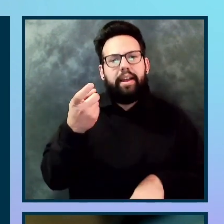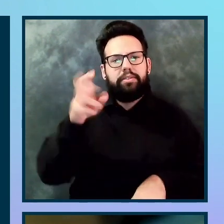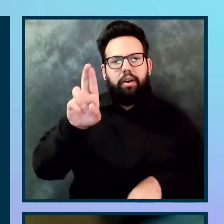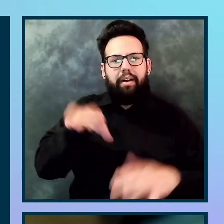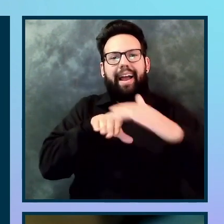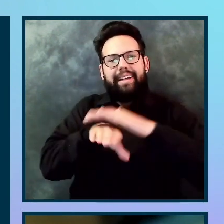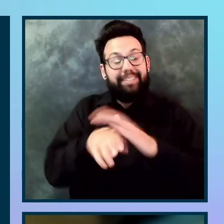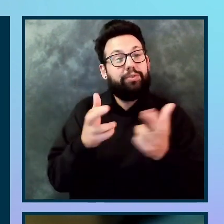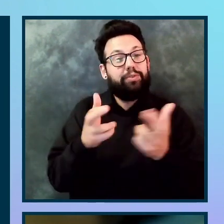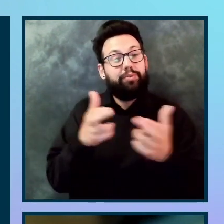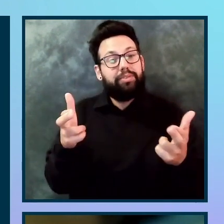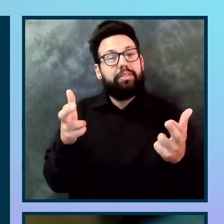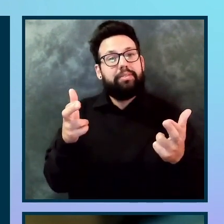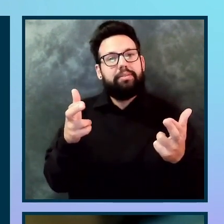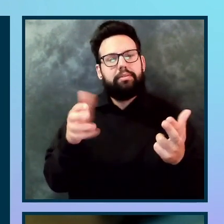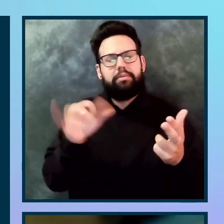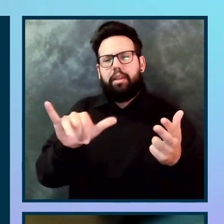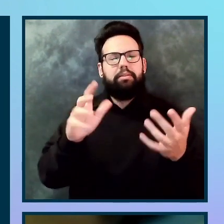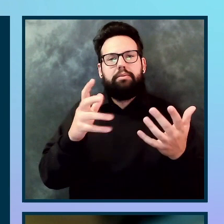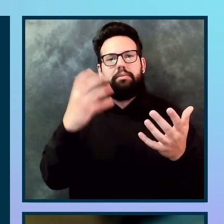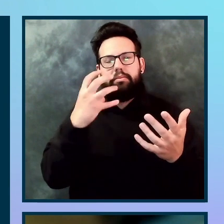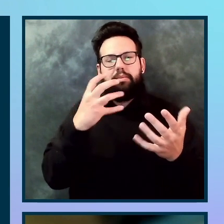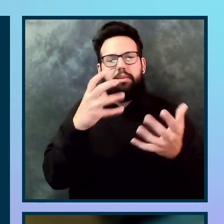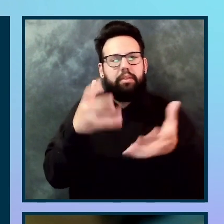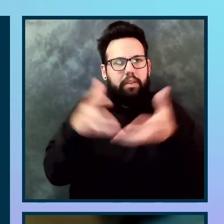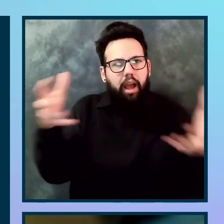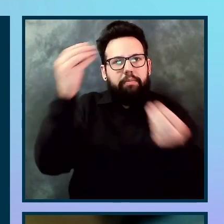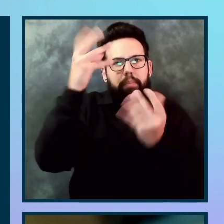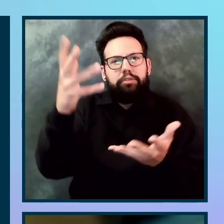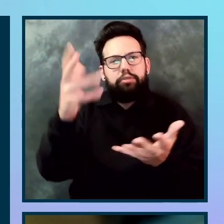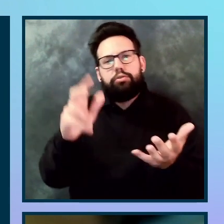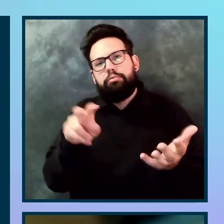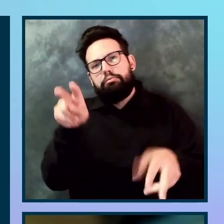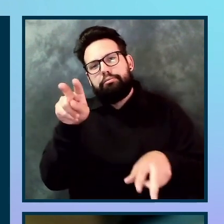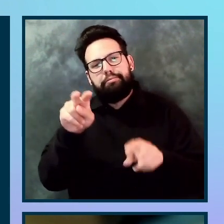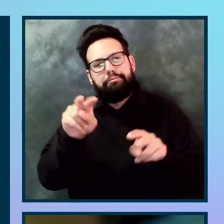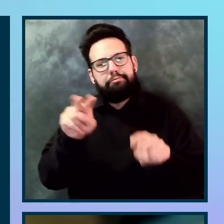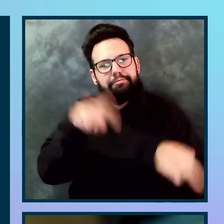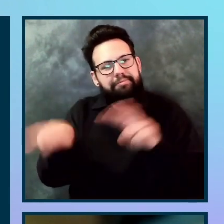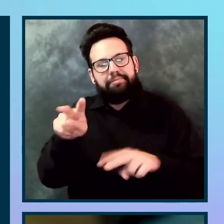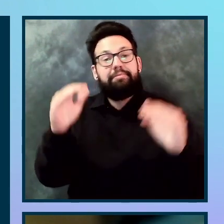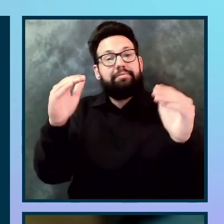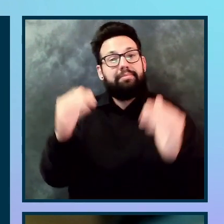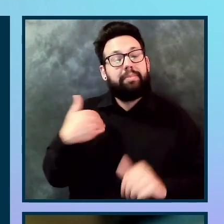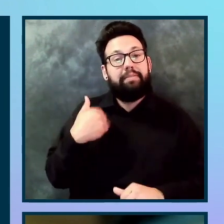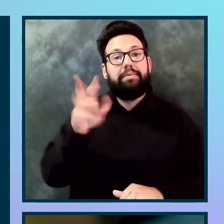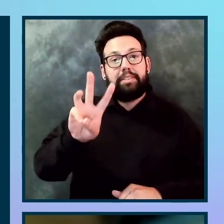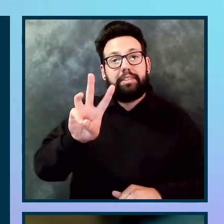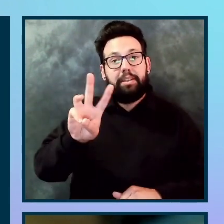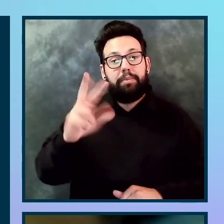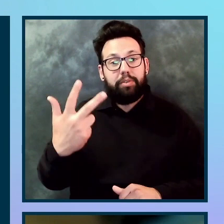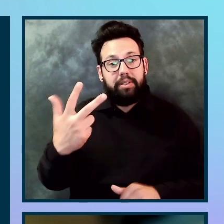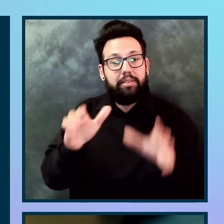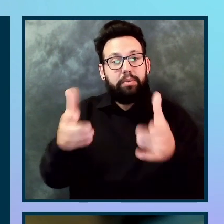page, which just has a ton of great links to check out. There's the W3 groups, and there's also the Oculus